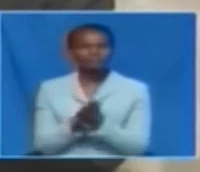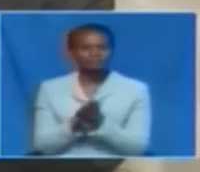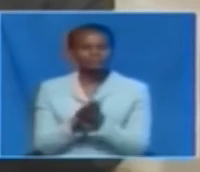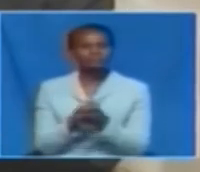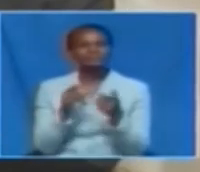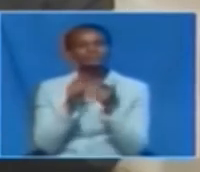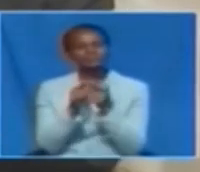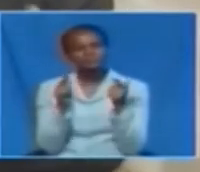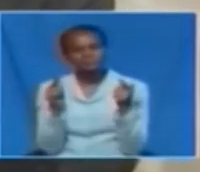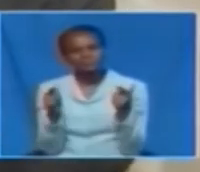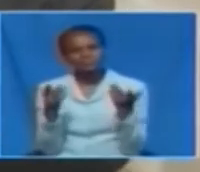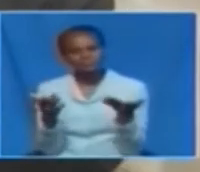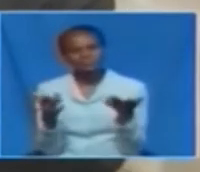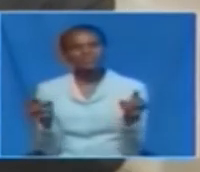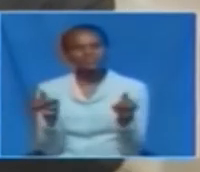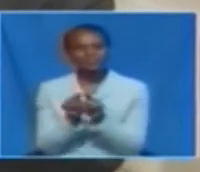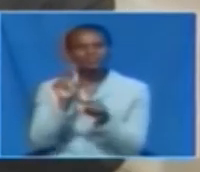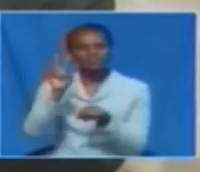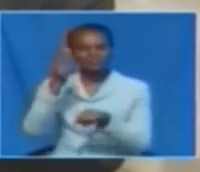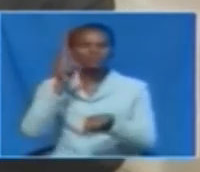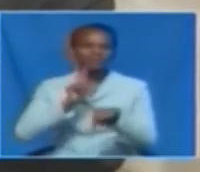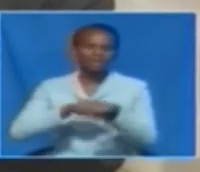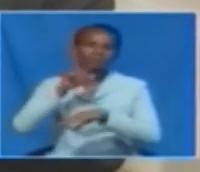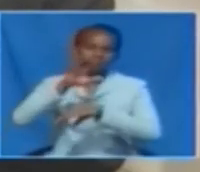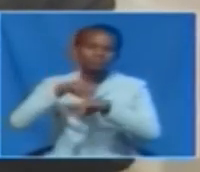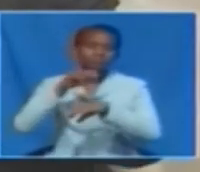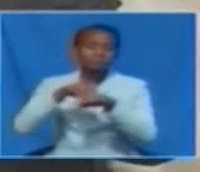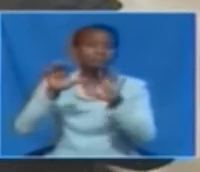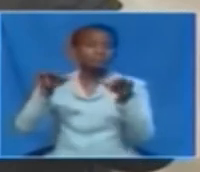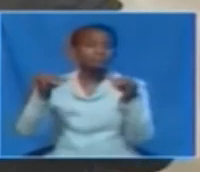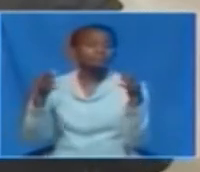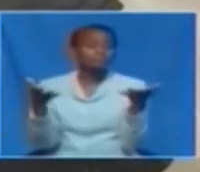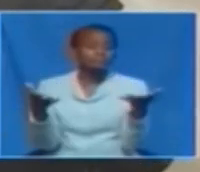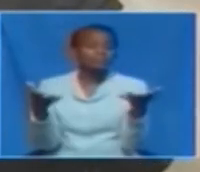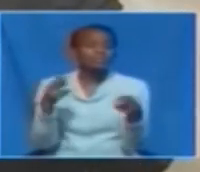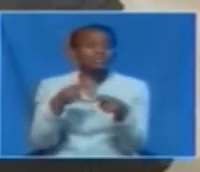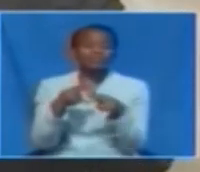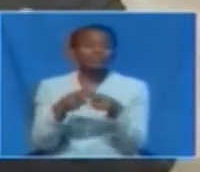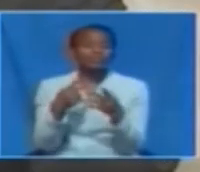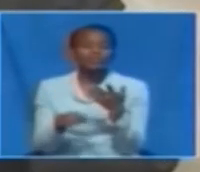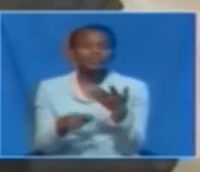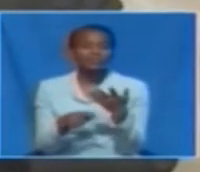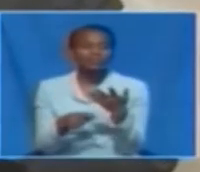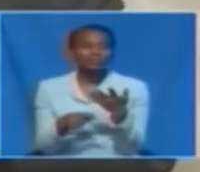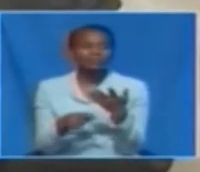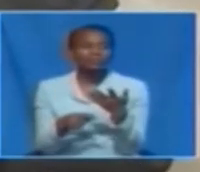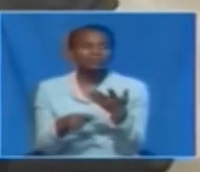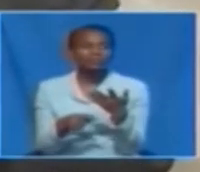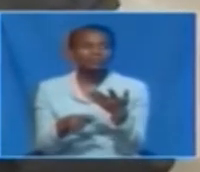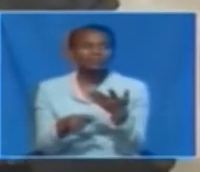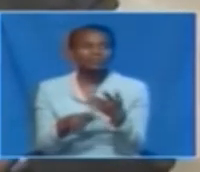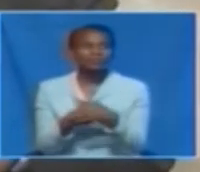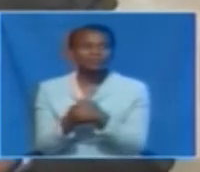huge, and this is the second time that we've been approached. So you do not want to mention the name of the other party? There's no need. I mean, it doesn't